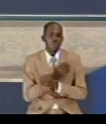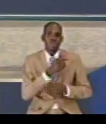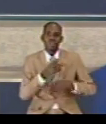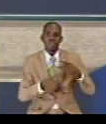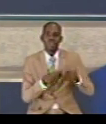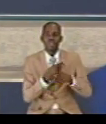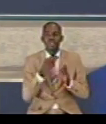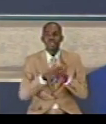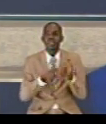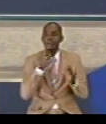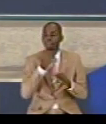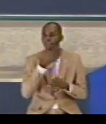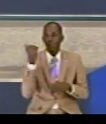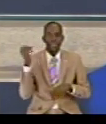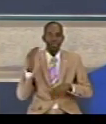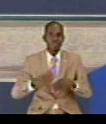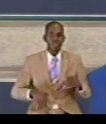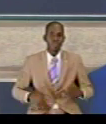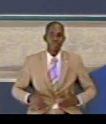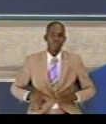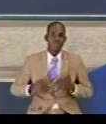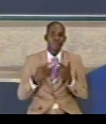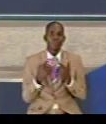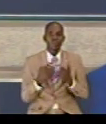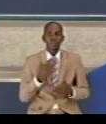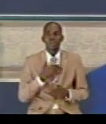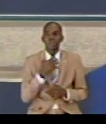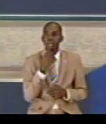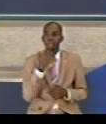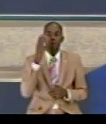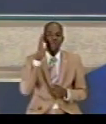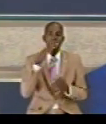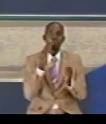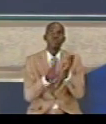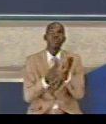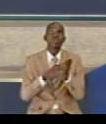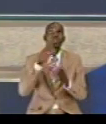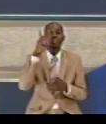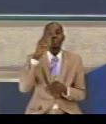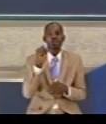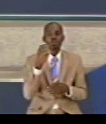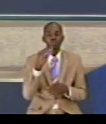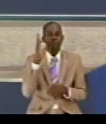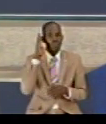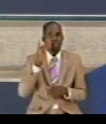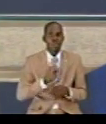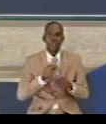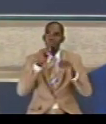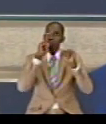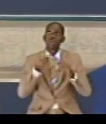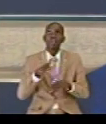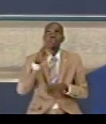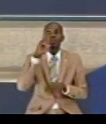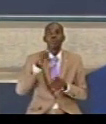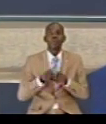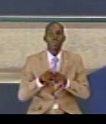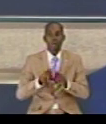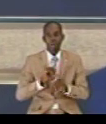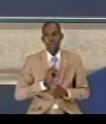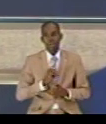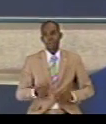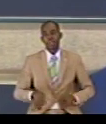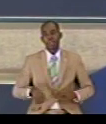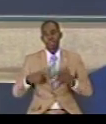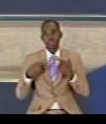than life, my lips shall praise thee. Thus will I bless thee while I live. It